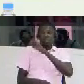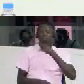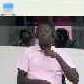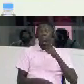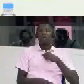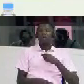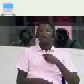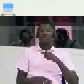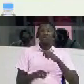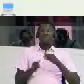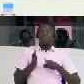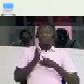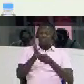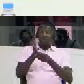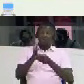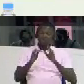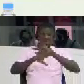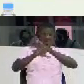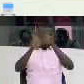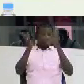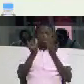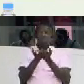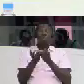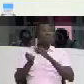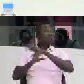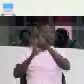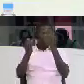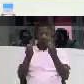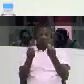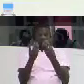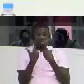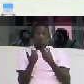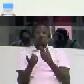the regions have their RSMs who are answerable to me.